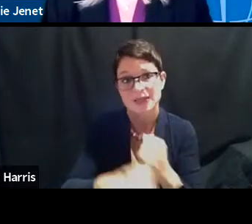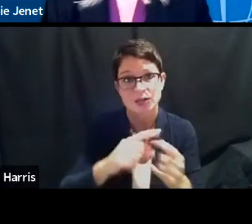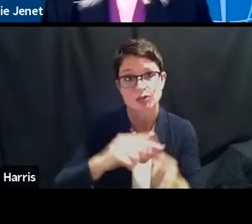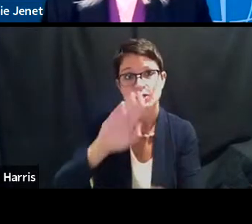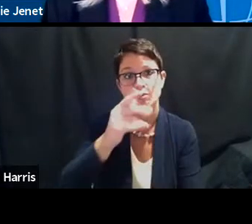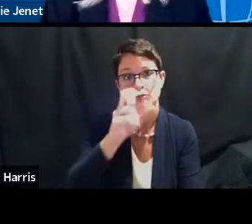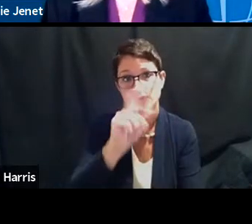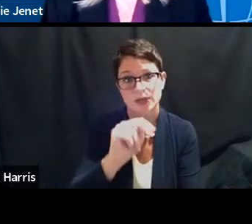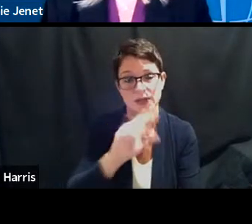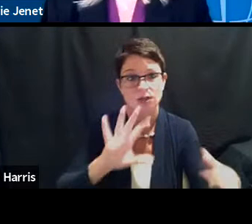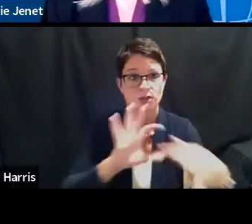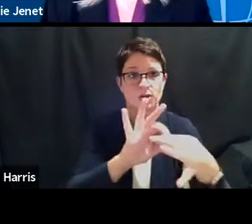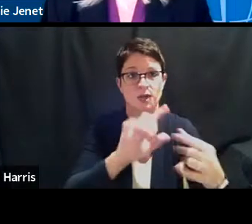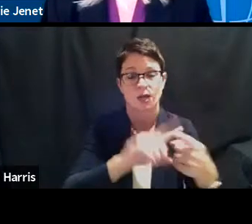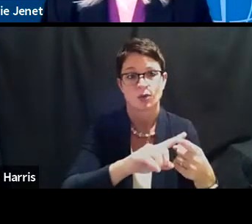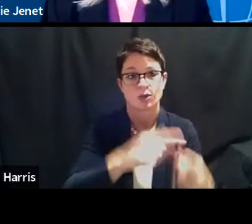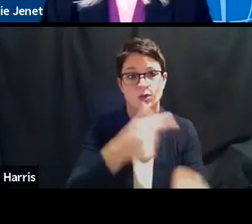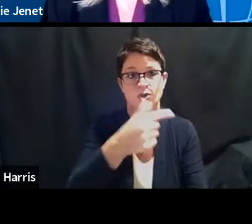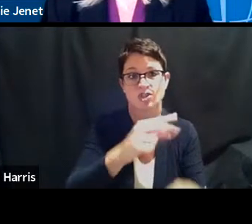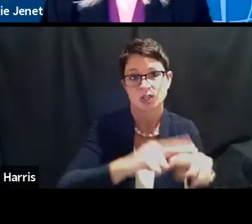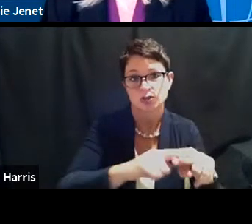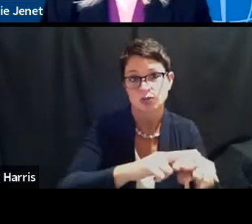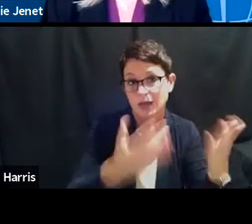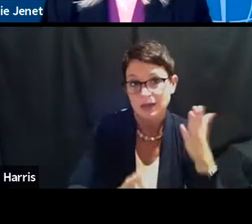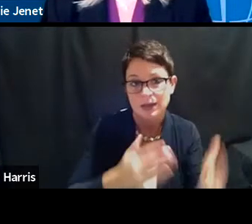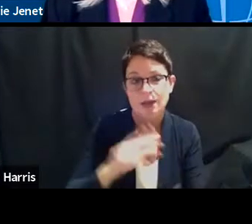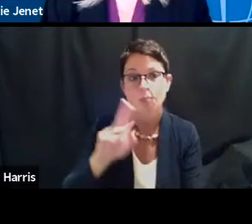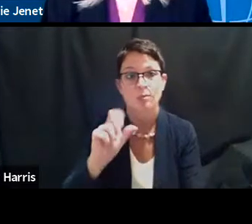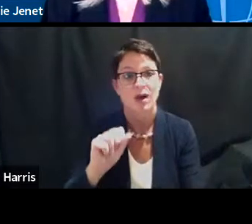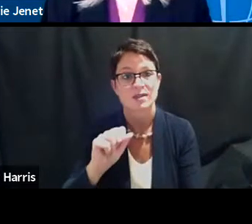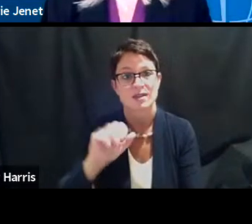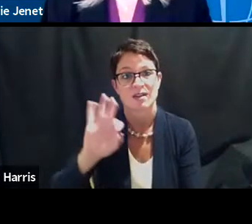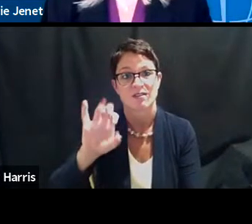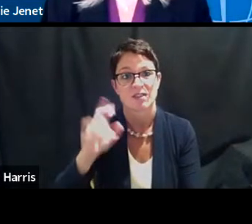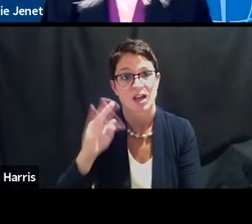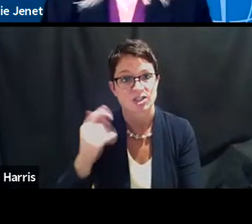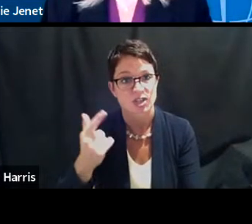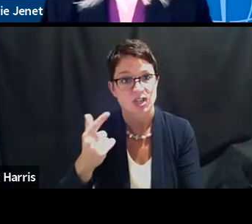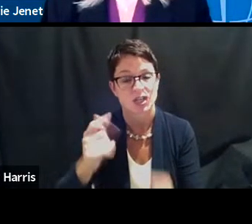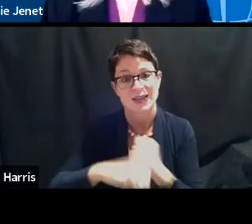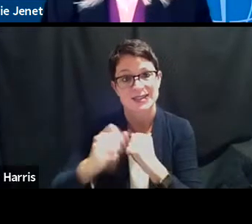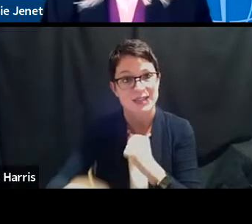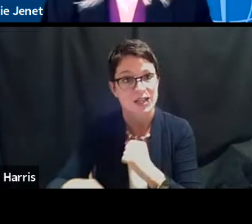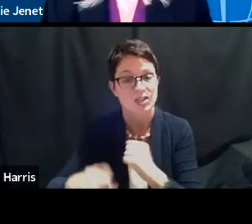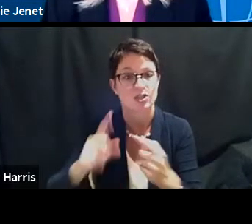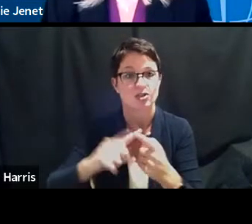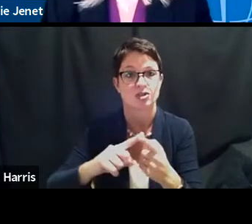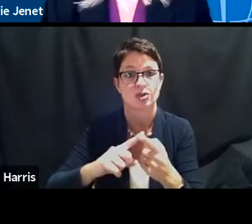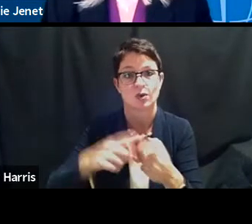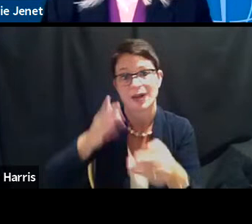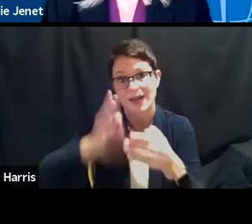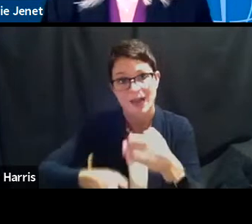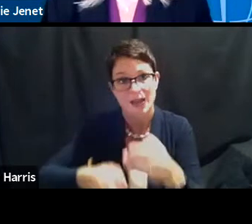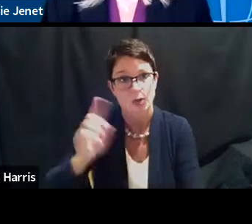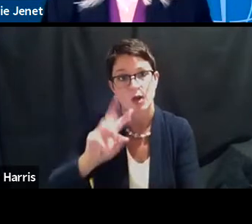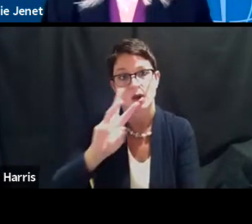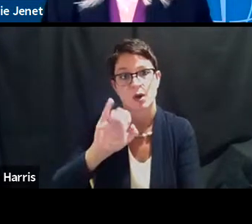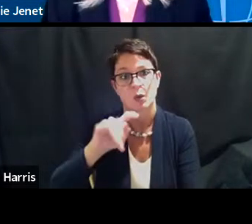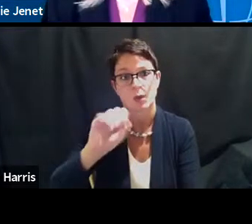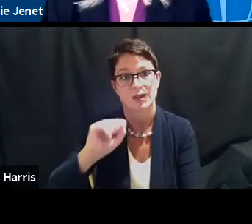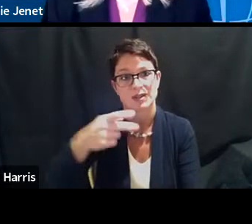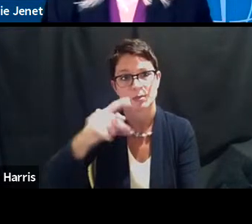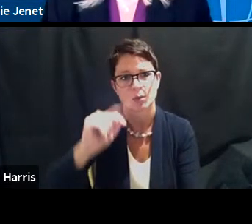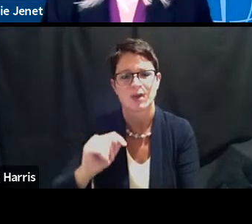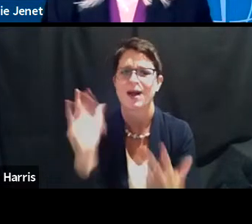Brooklyn to connect to the G train. Maybe buses in Flushing are extended to terminate at Willard's Point. There are lots